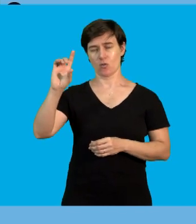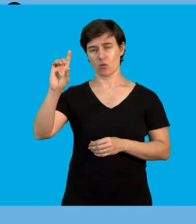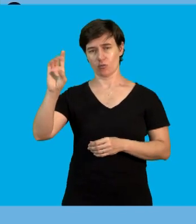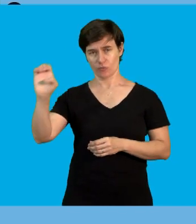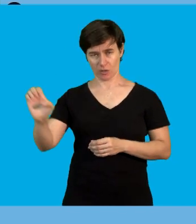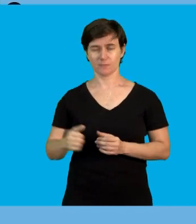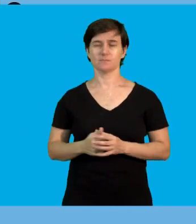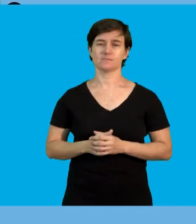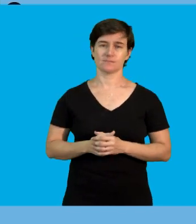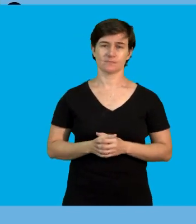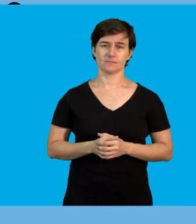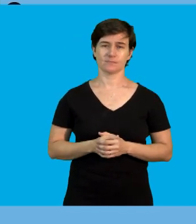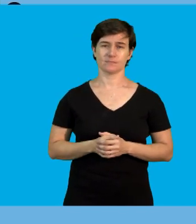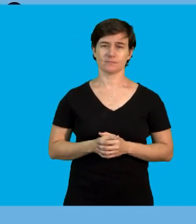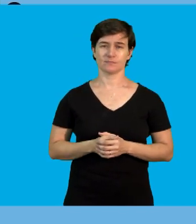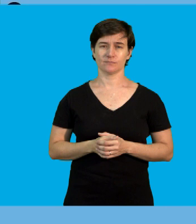chloride.